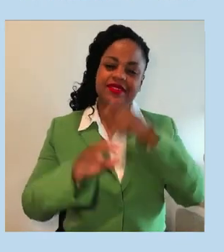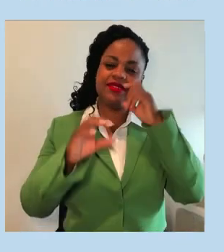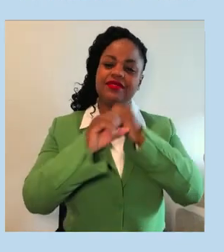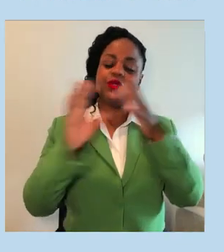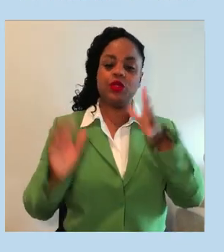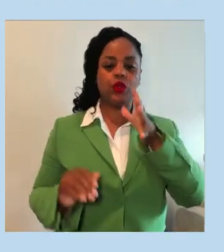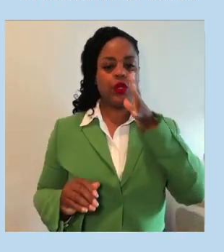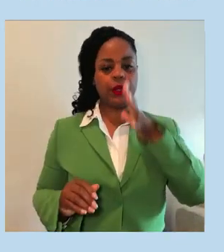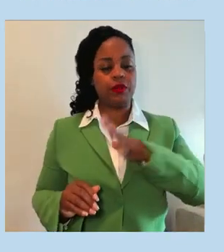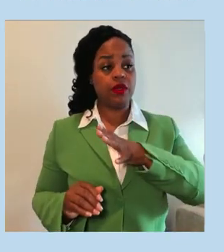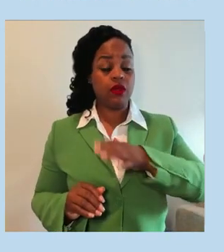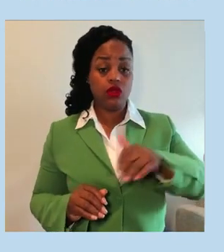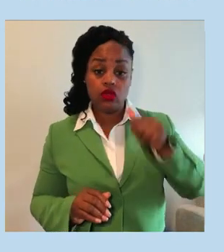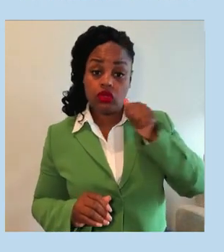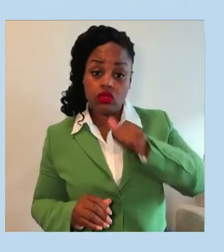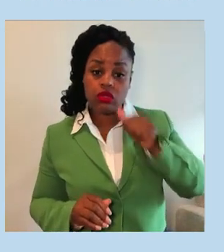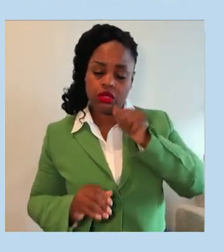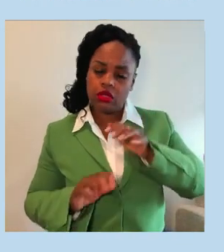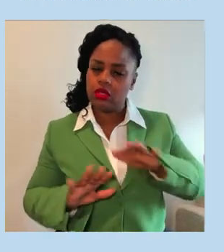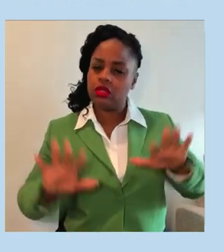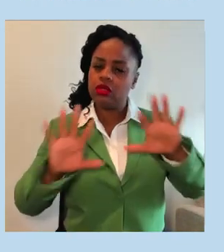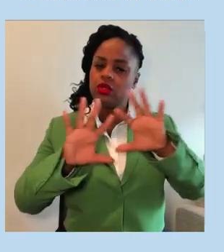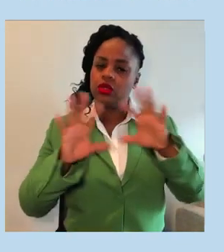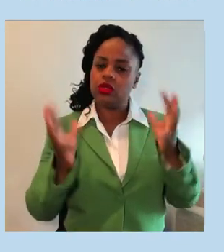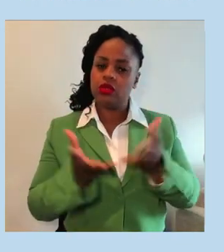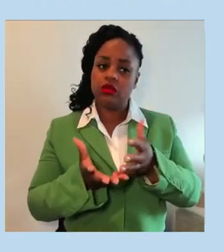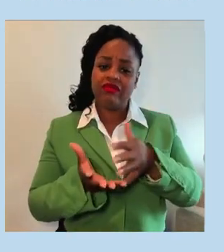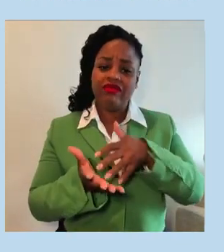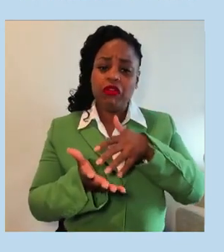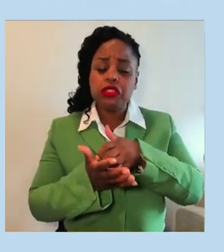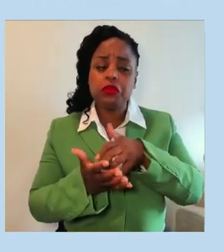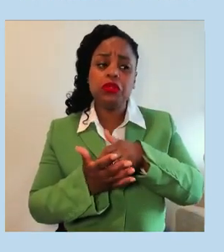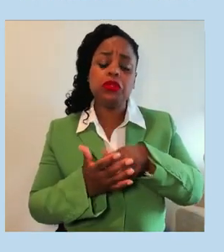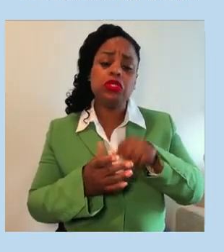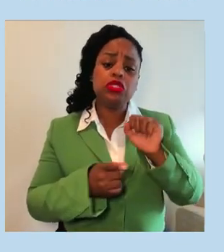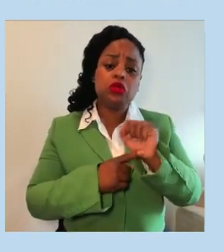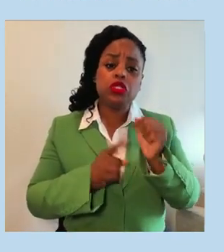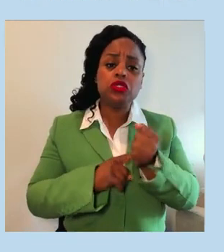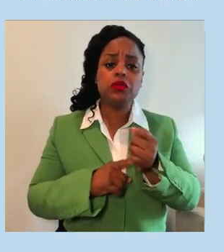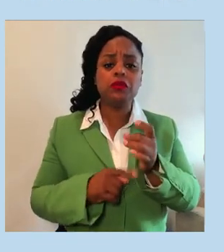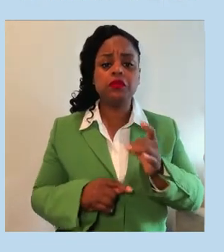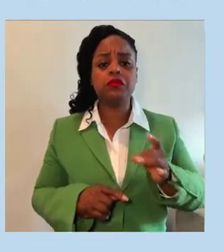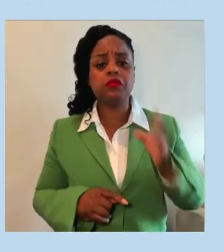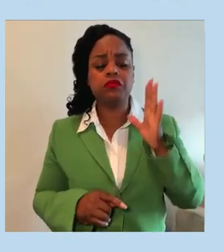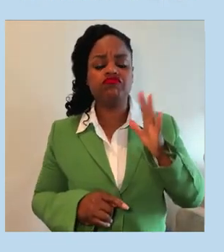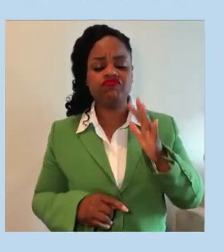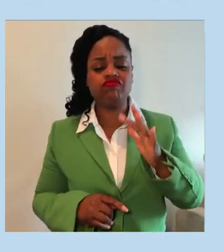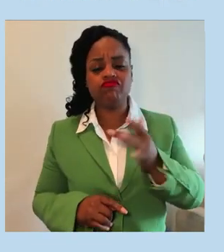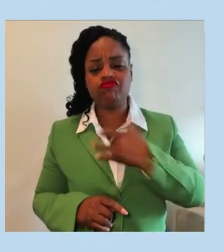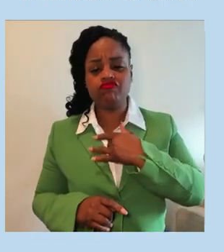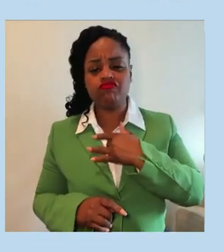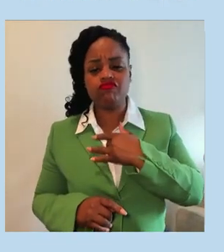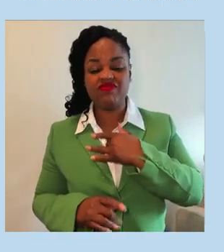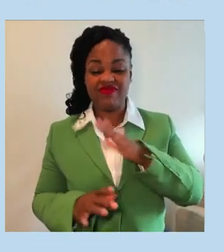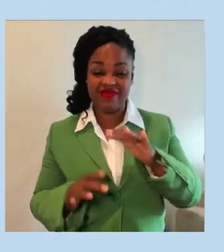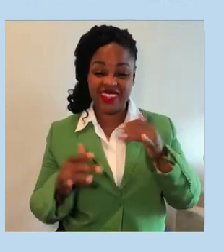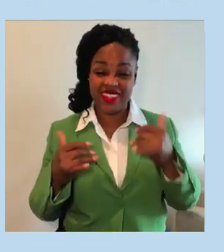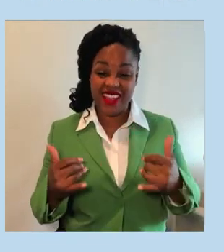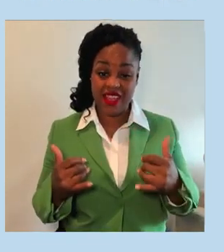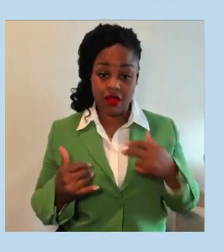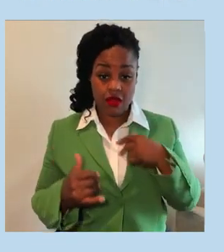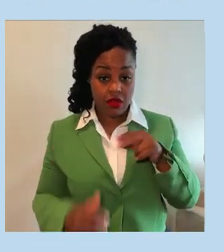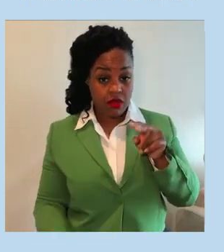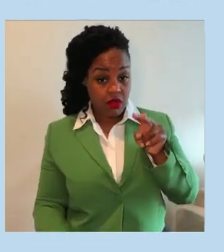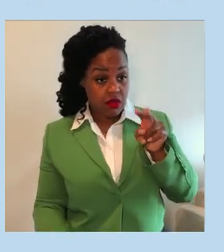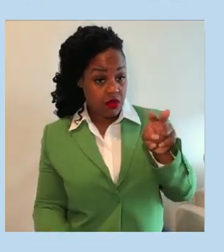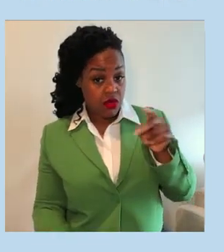daughters, my heart goes out in a very sincere way, and especially watching the situation in Ukraine unfold. It's